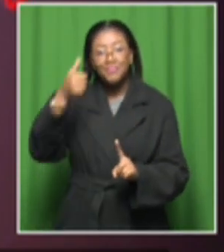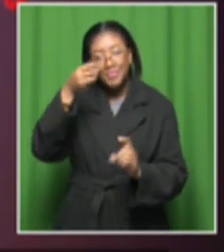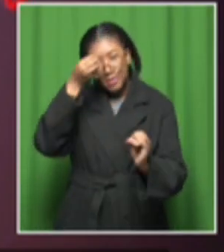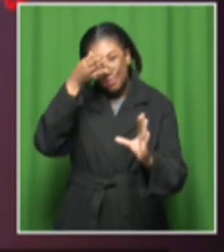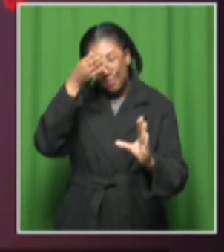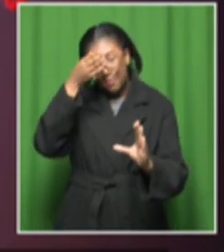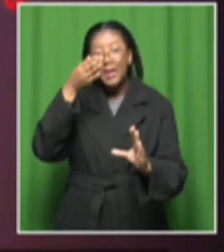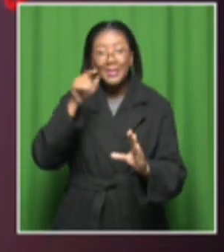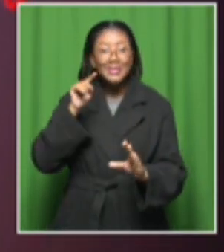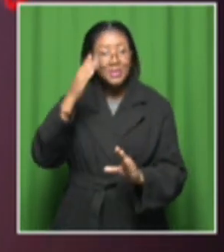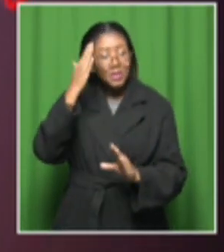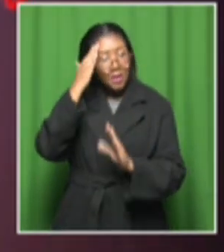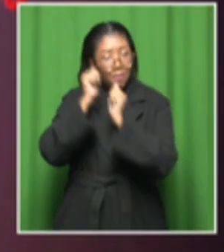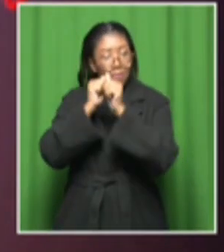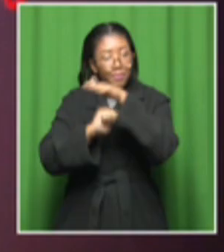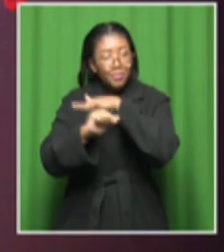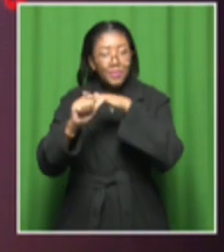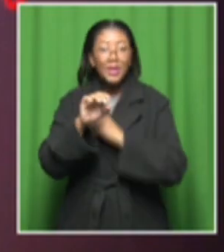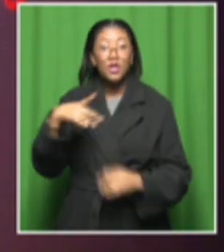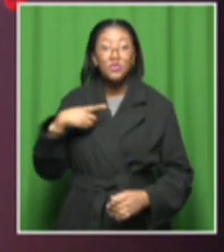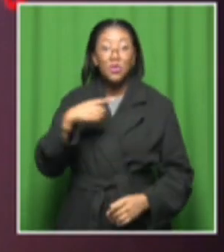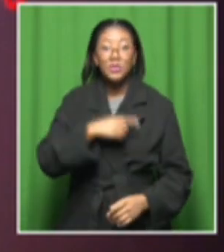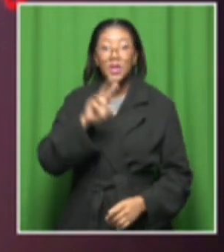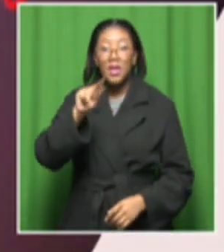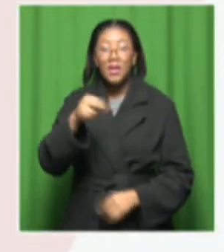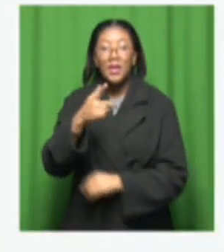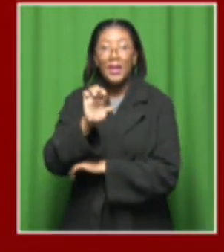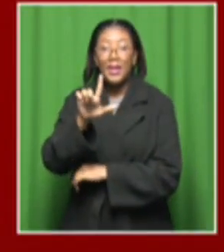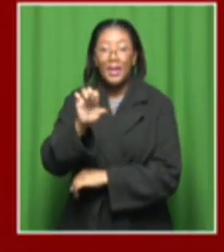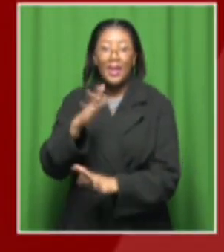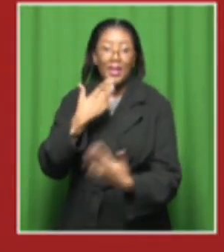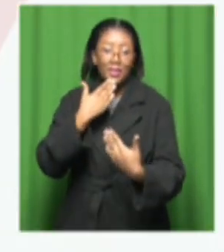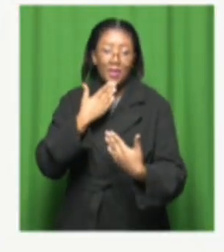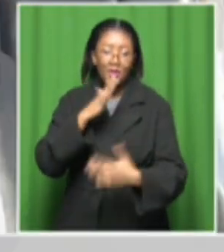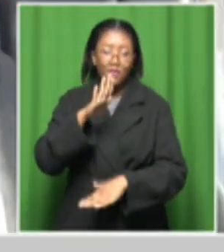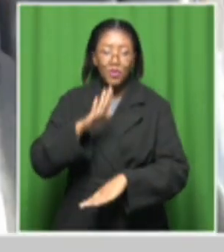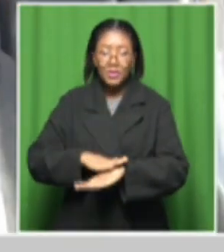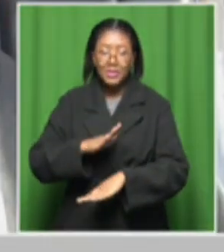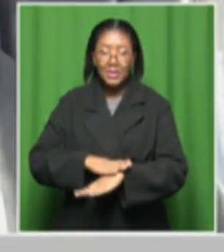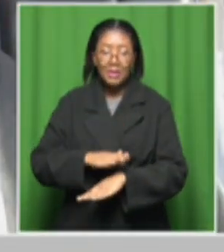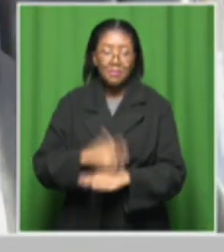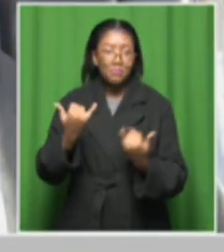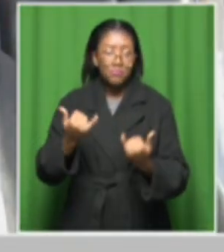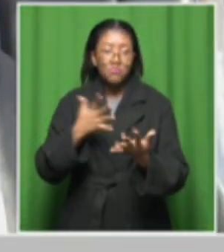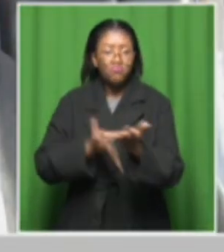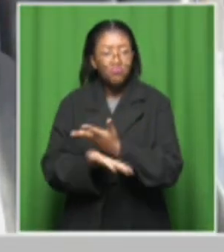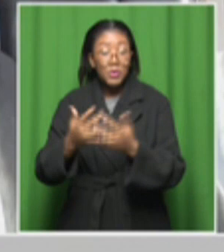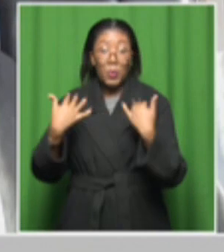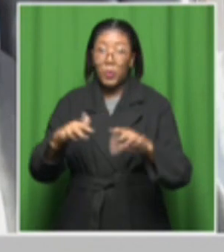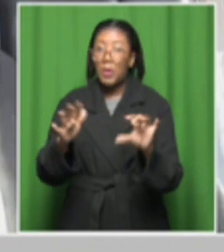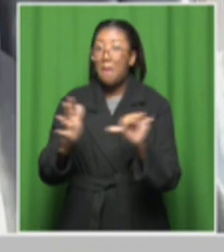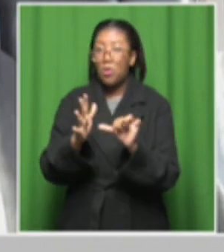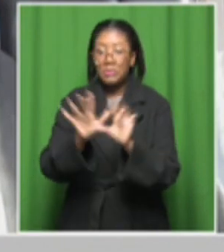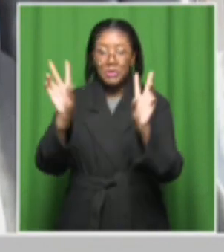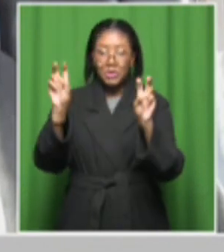Ngele. Dr. Ngele, good morning. And thank you for making time to chat with us here on the SABC about such pertinent matters.